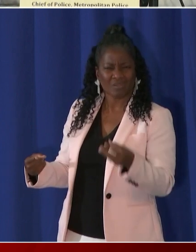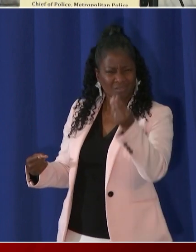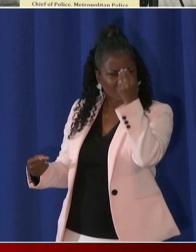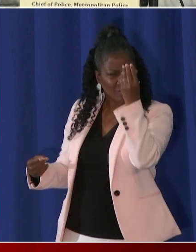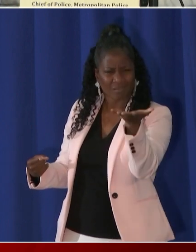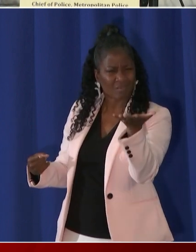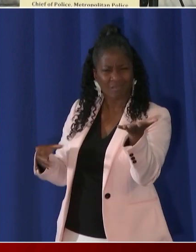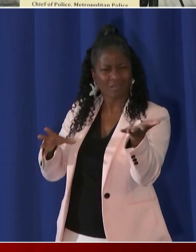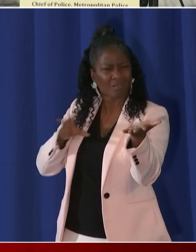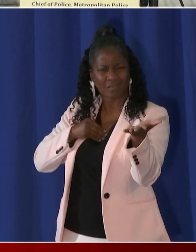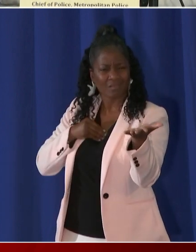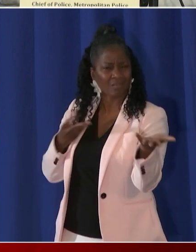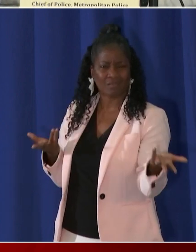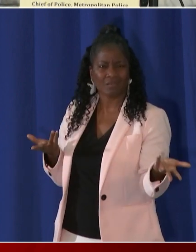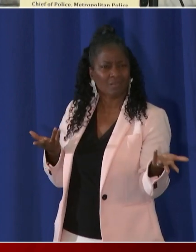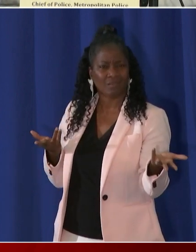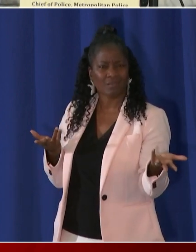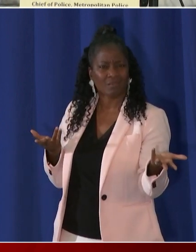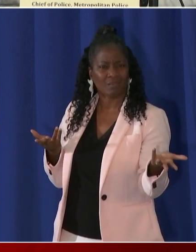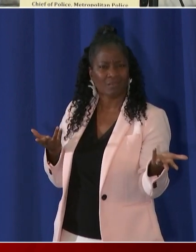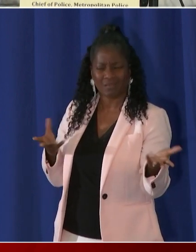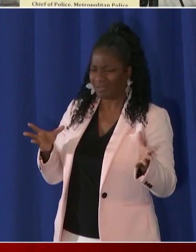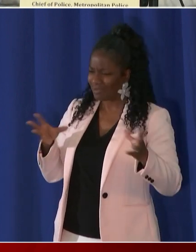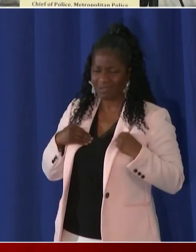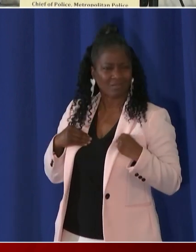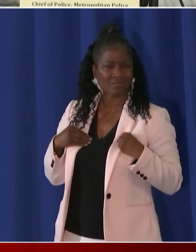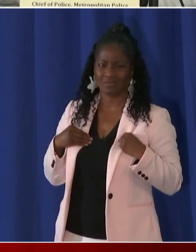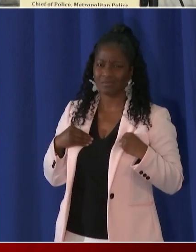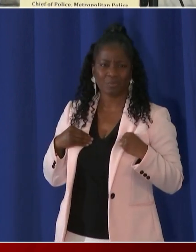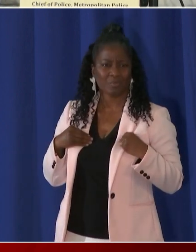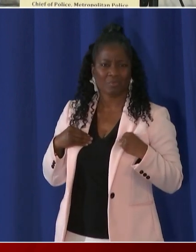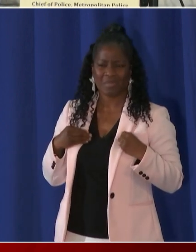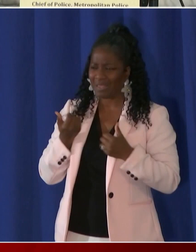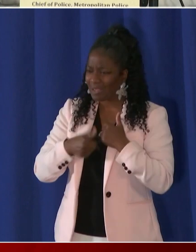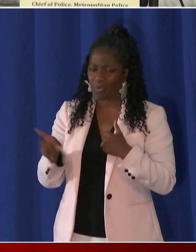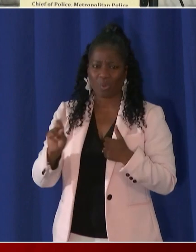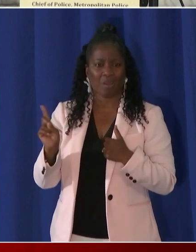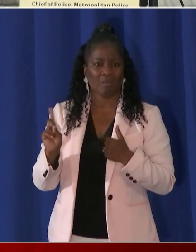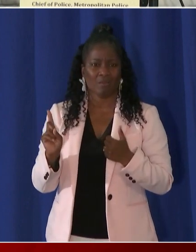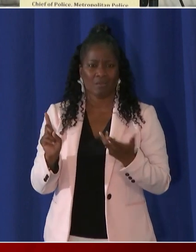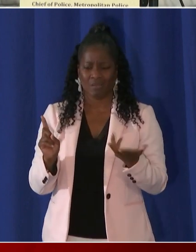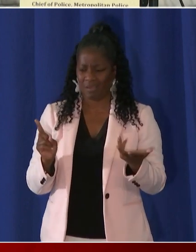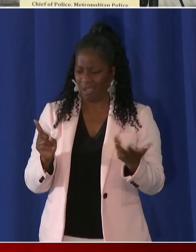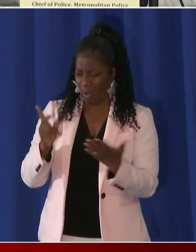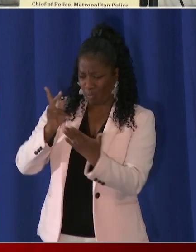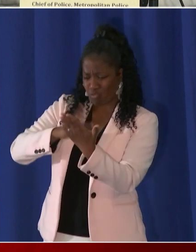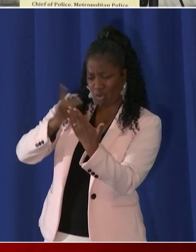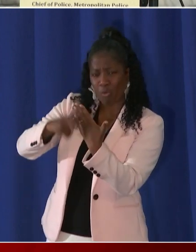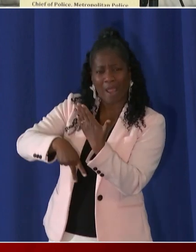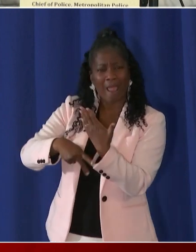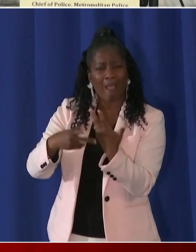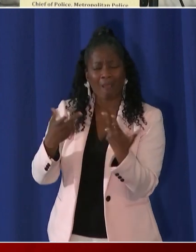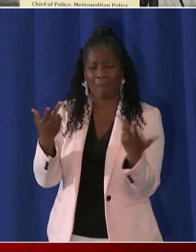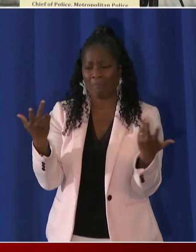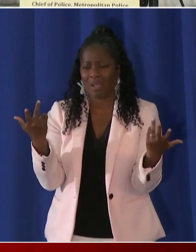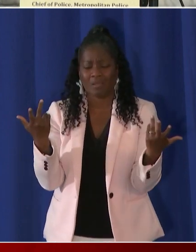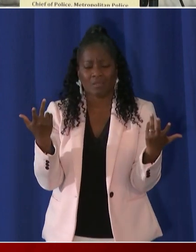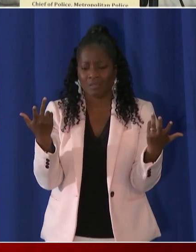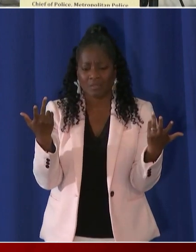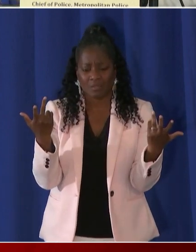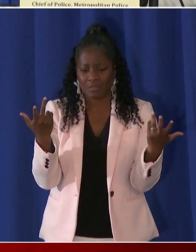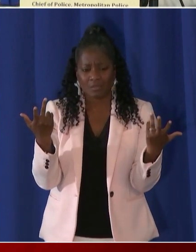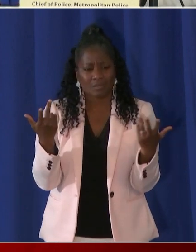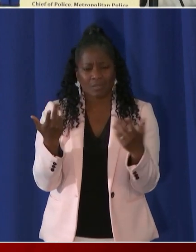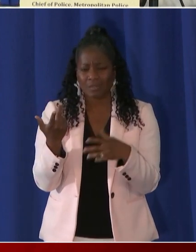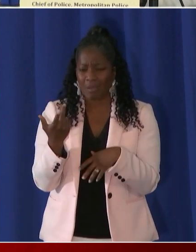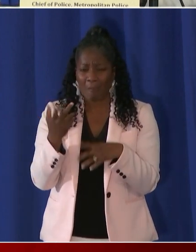That is unacceptable anywhere. And I don't know what program we have for that. I don't know